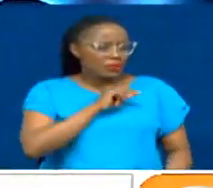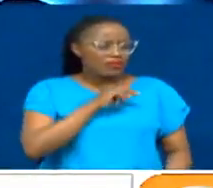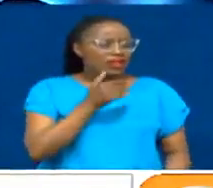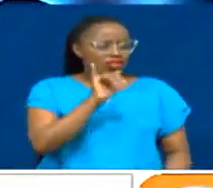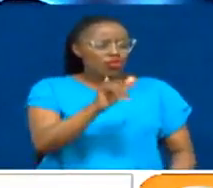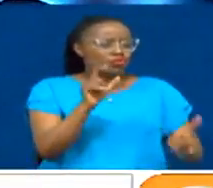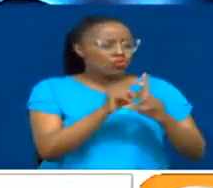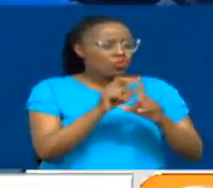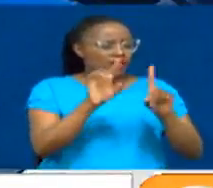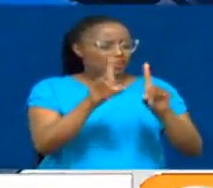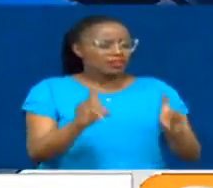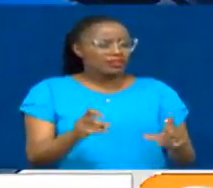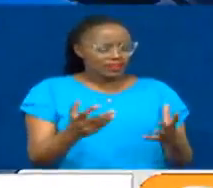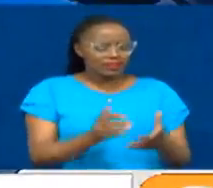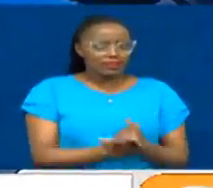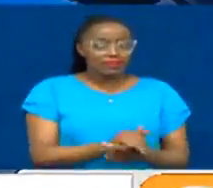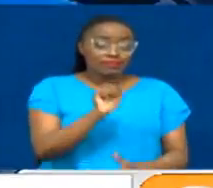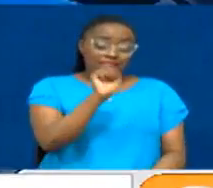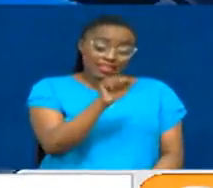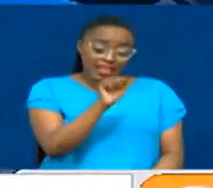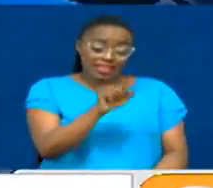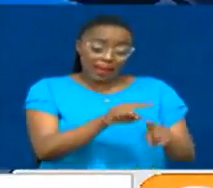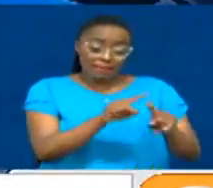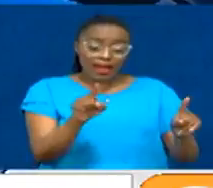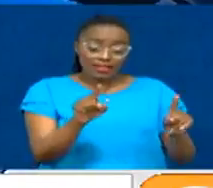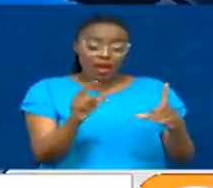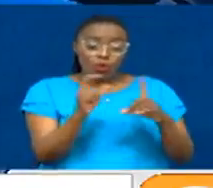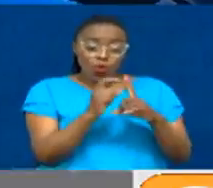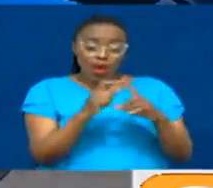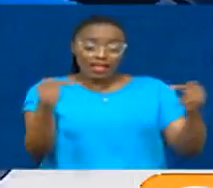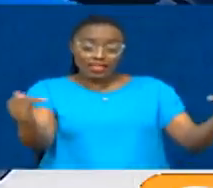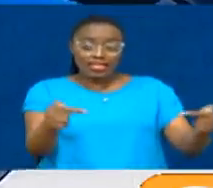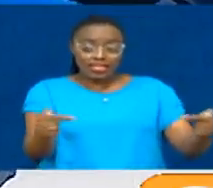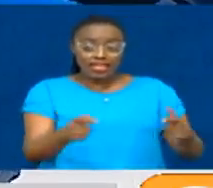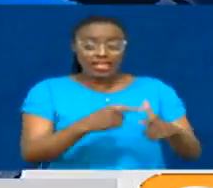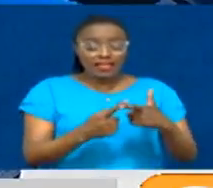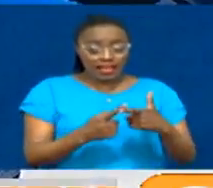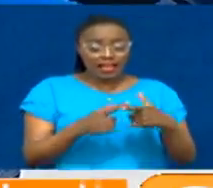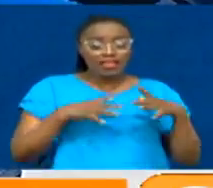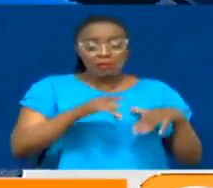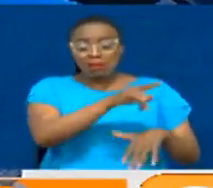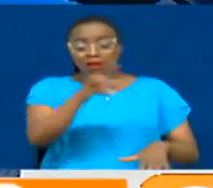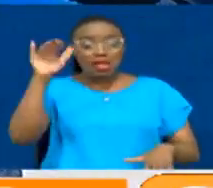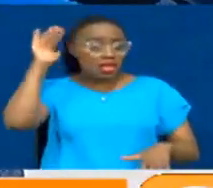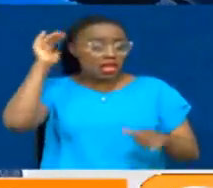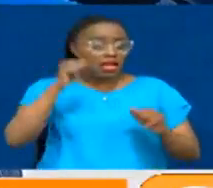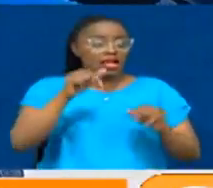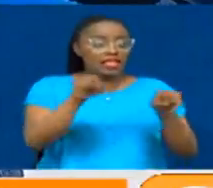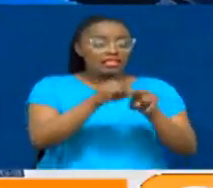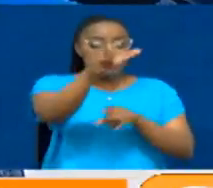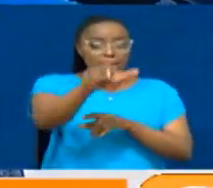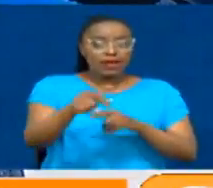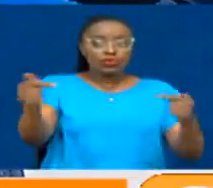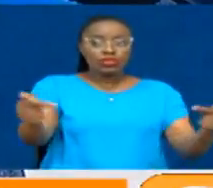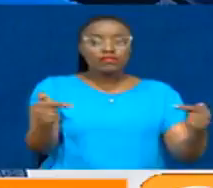those words. Partly true, yes. But if words incite, also words can heal. The same person who incites